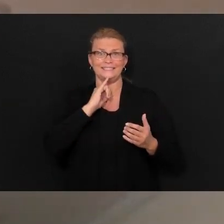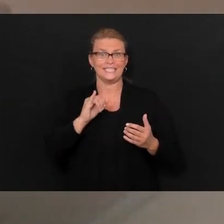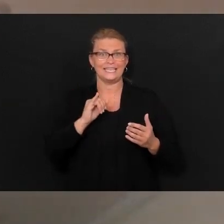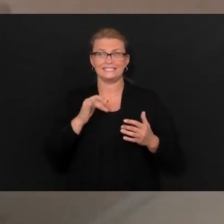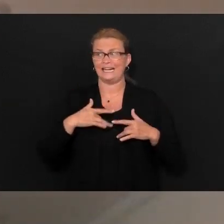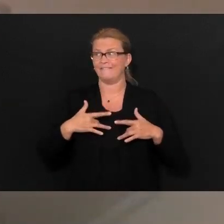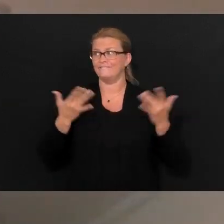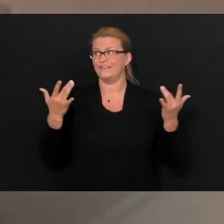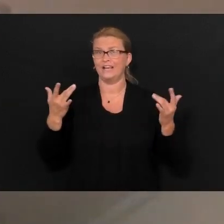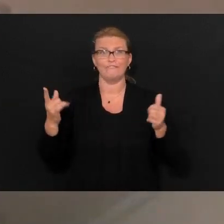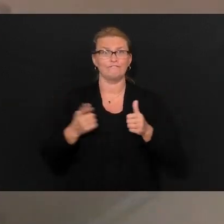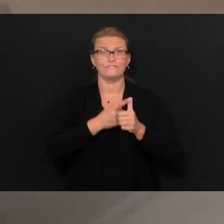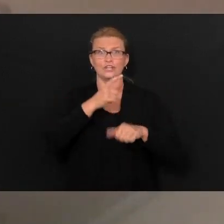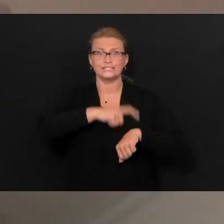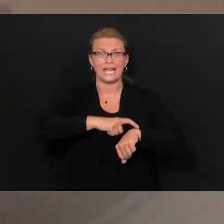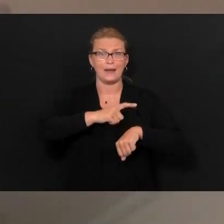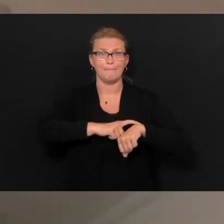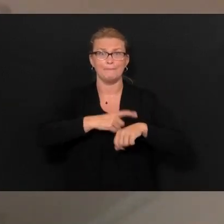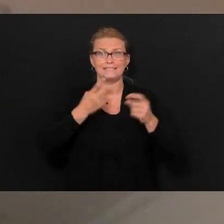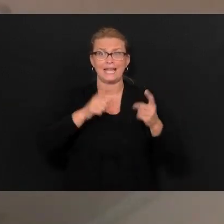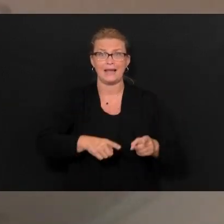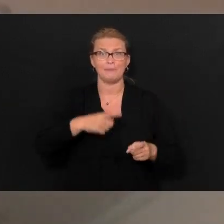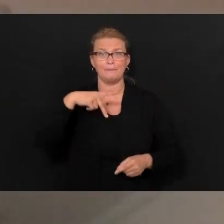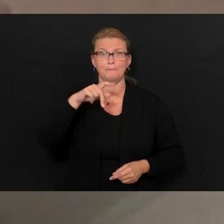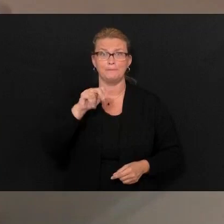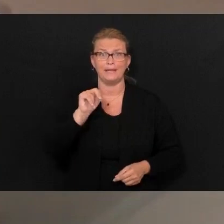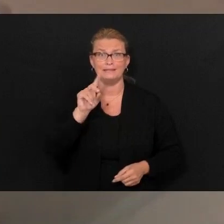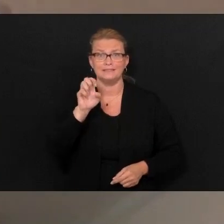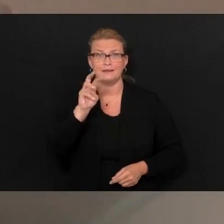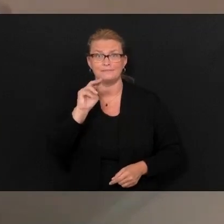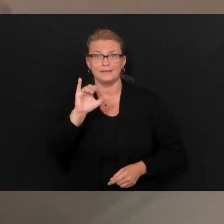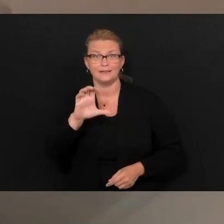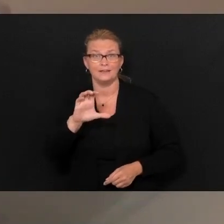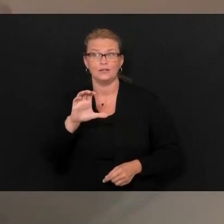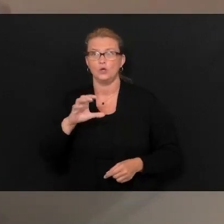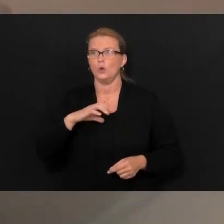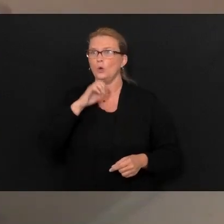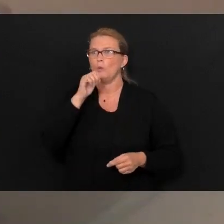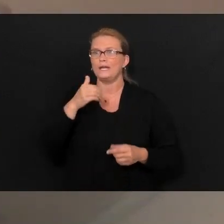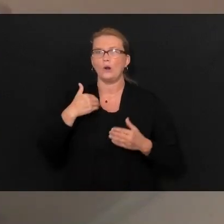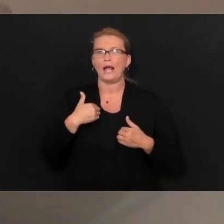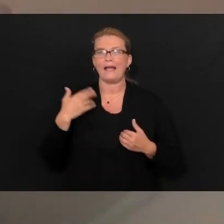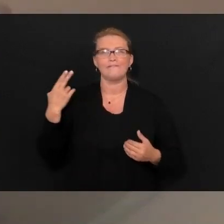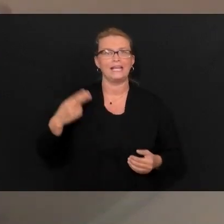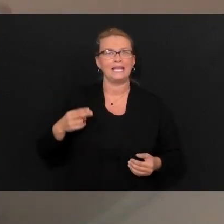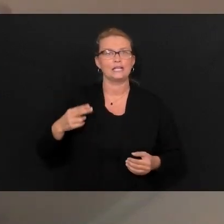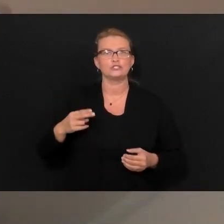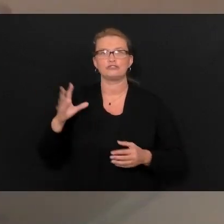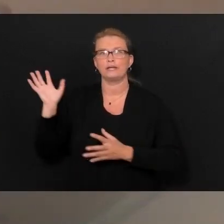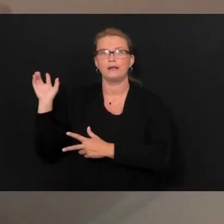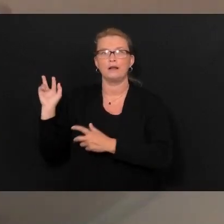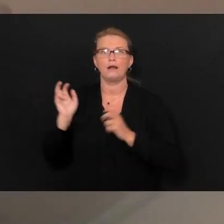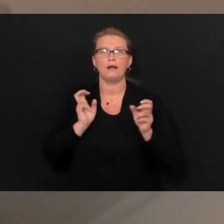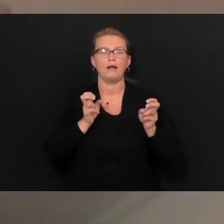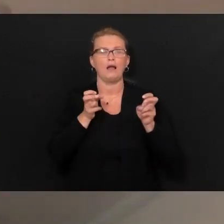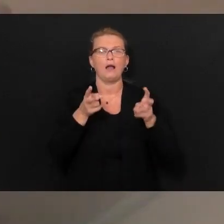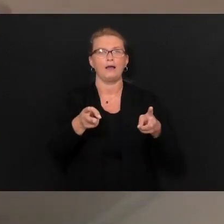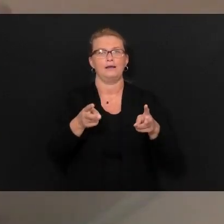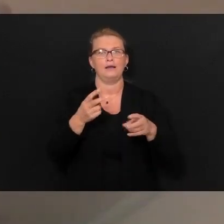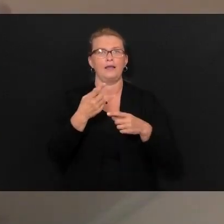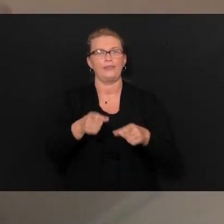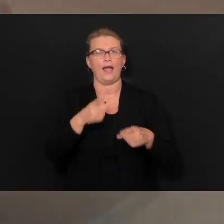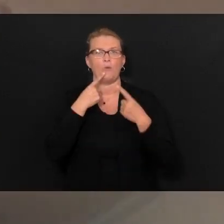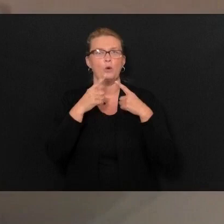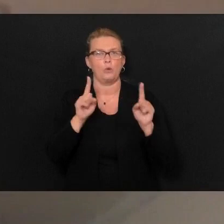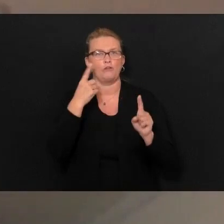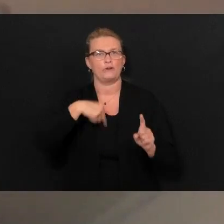event. There's no playbook, there's no map, there's no way that you can take one single thing and make it work for